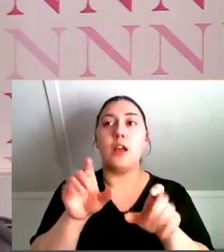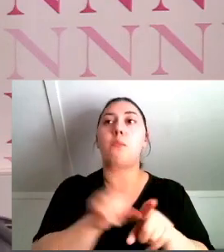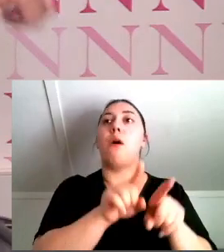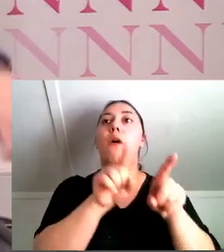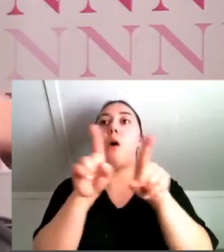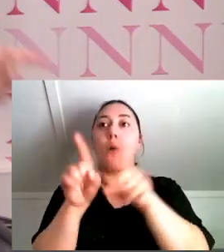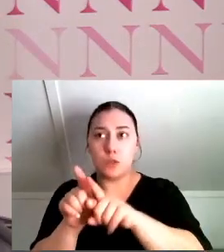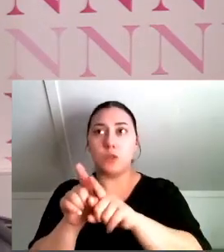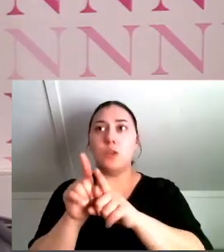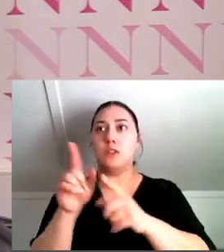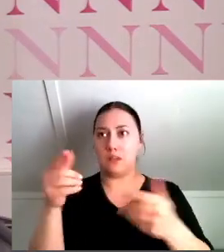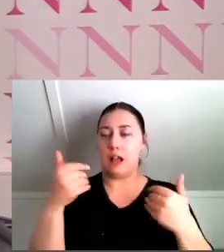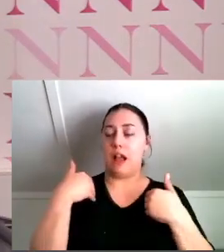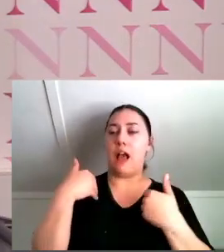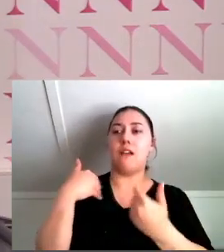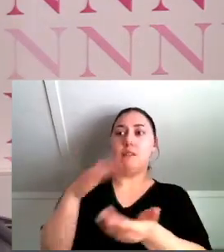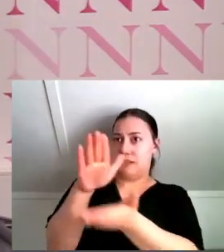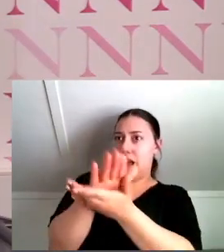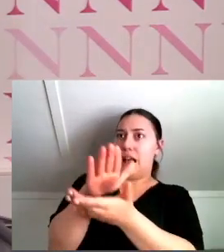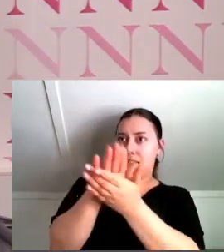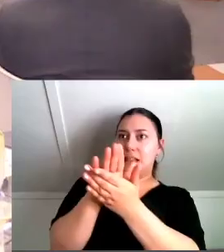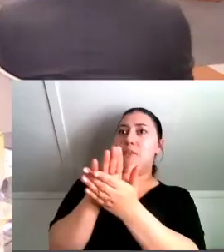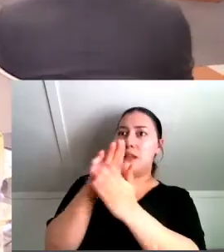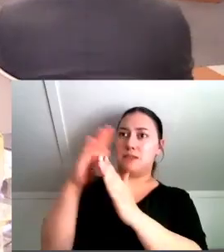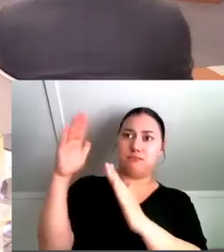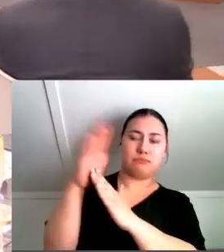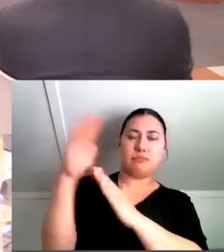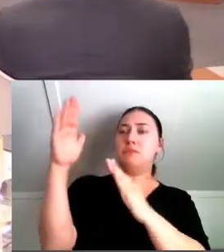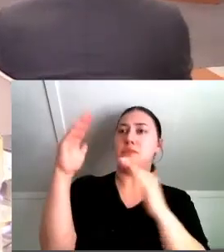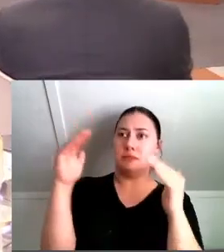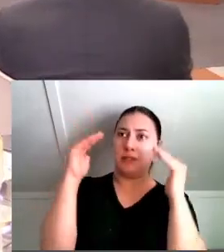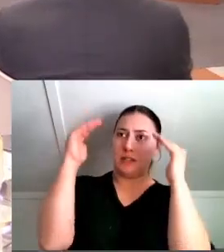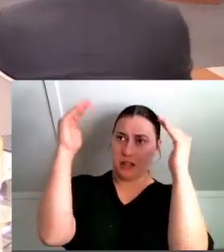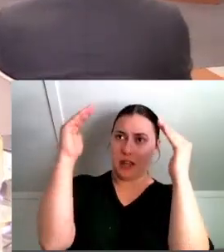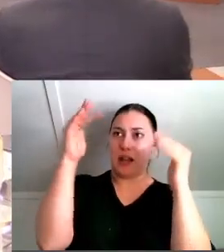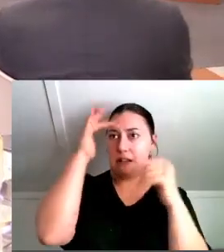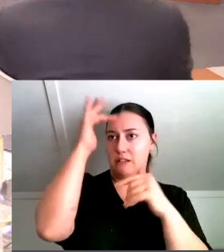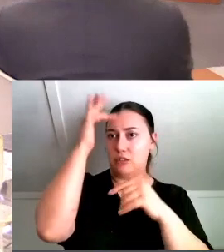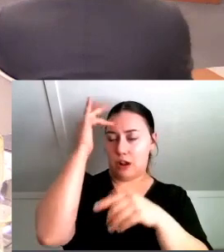there's intellectual work there. Right, yeah. That part